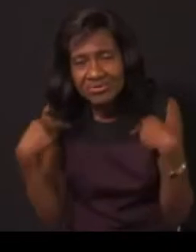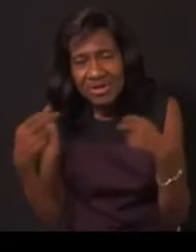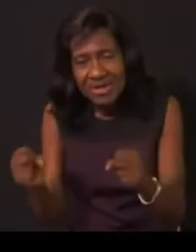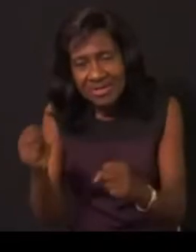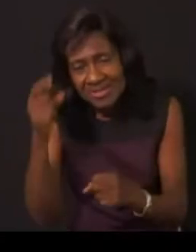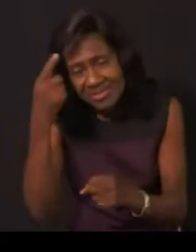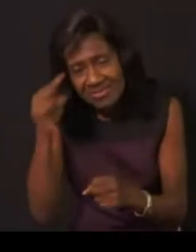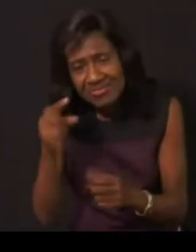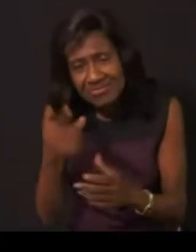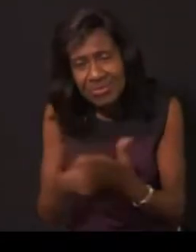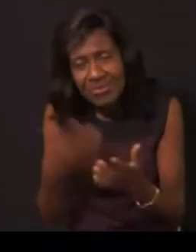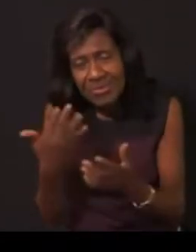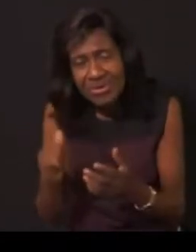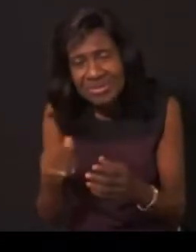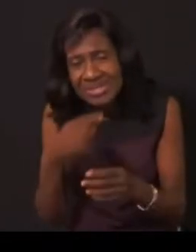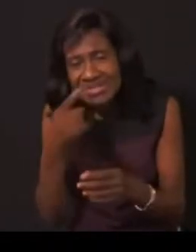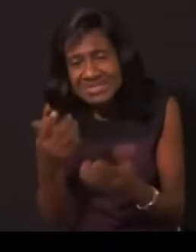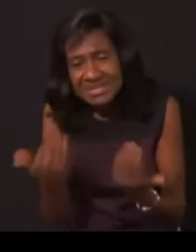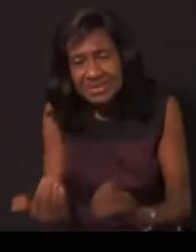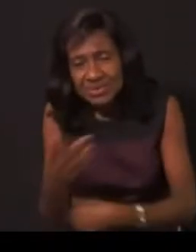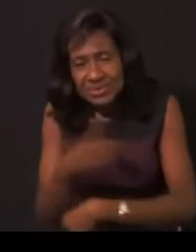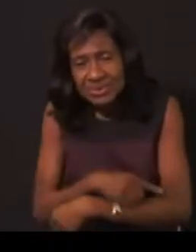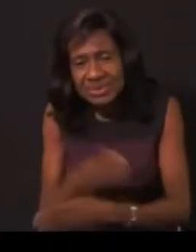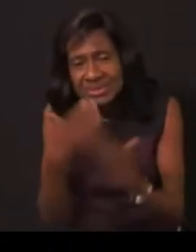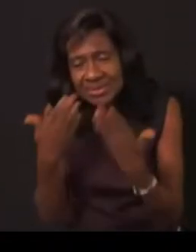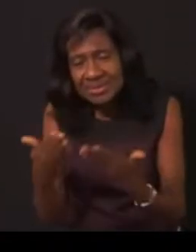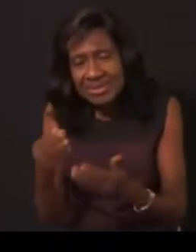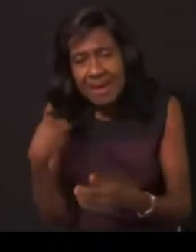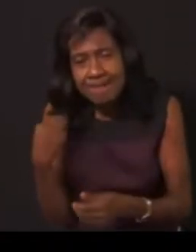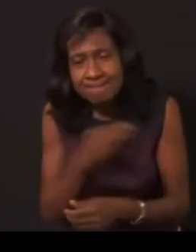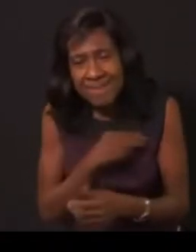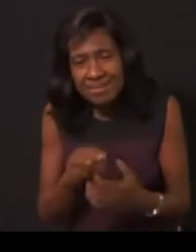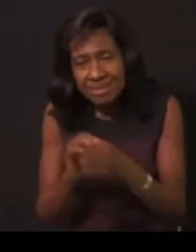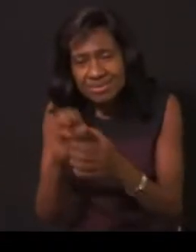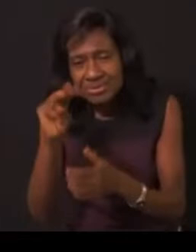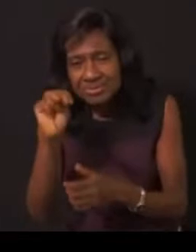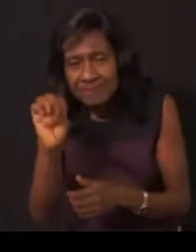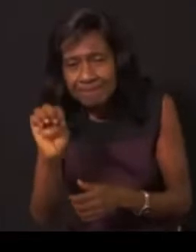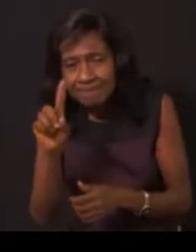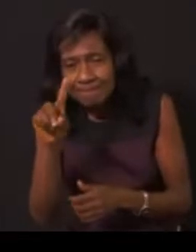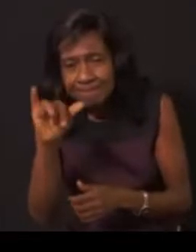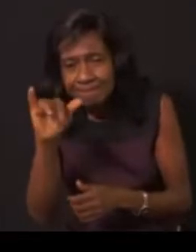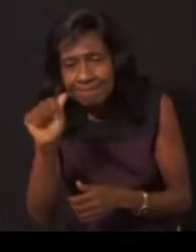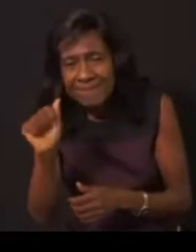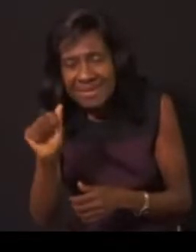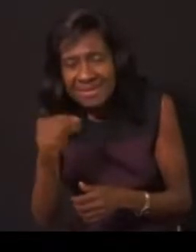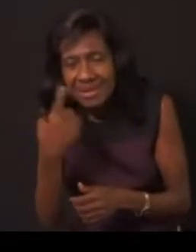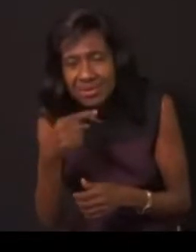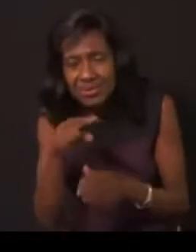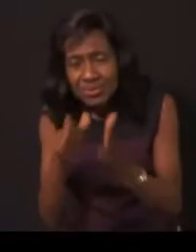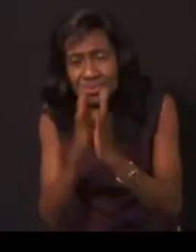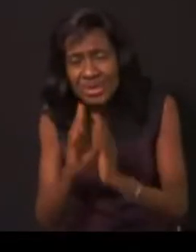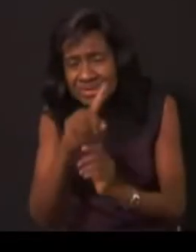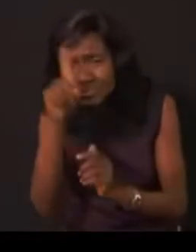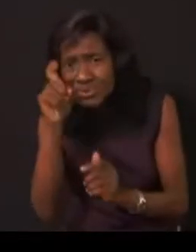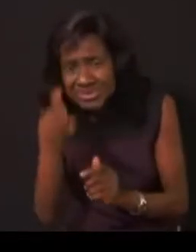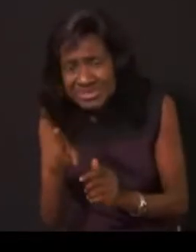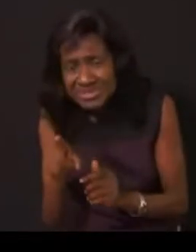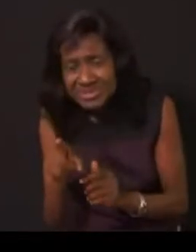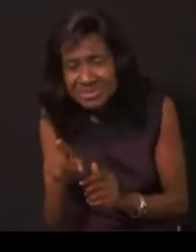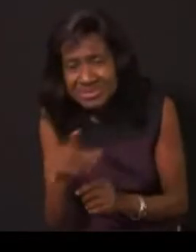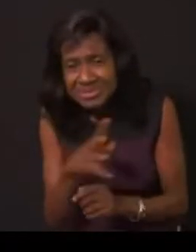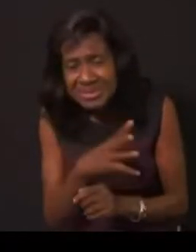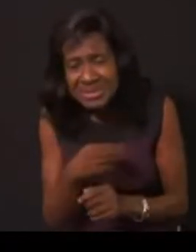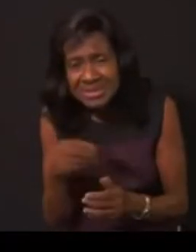for the contributions today, and certainly I also want to thank the members of the media who have asked some very good questions, and